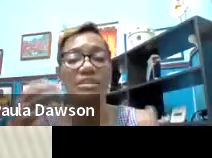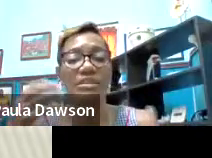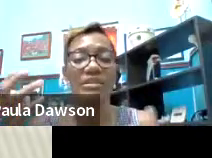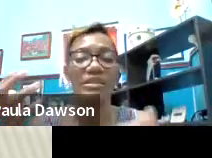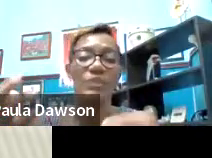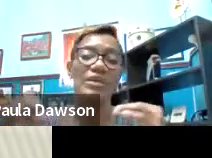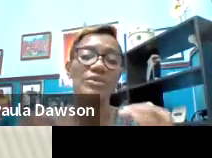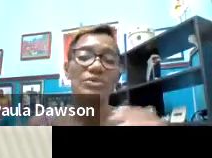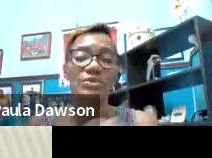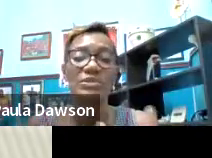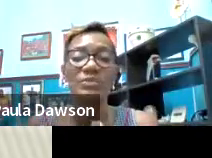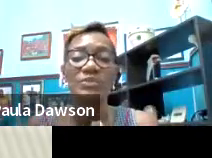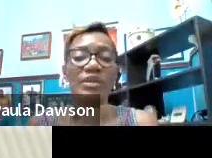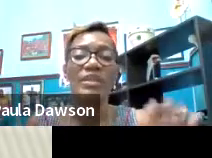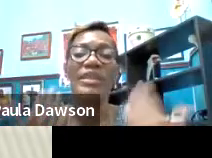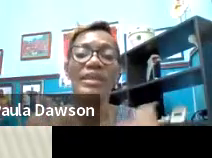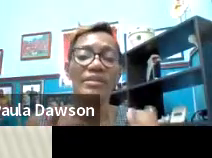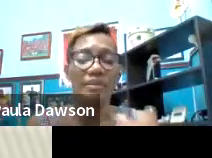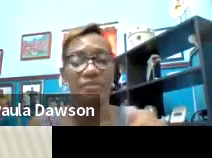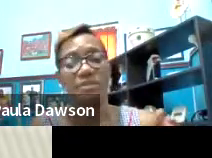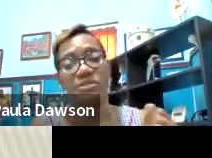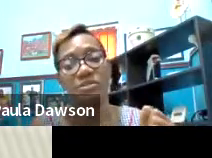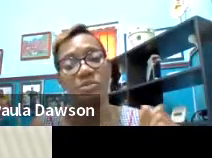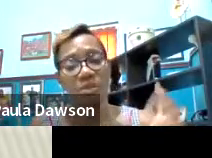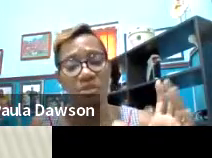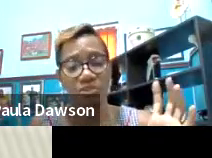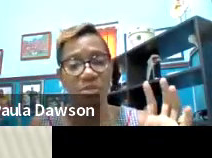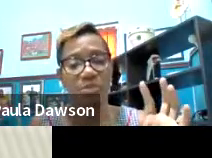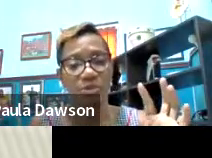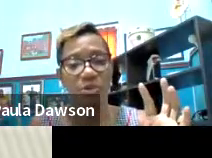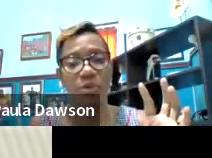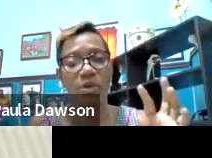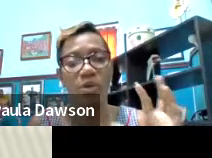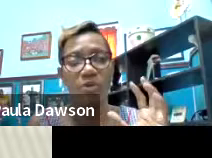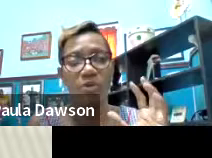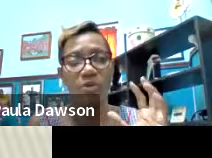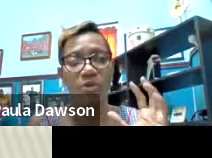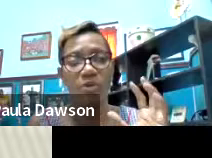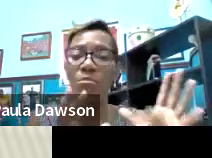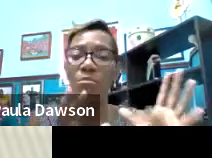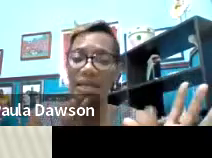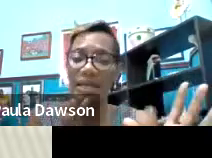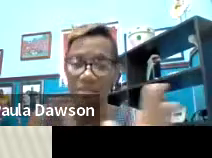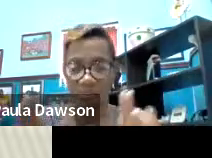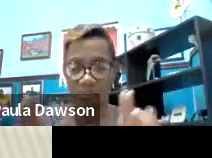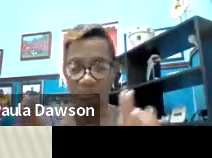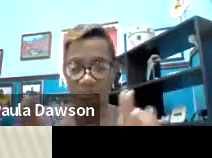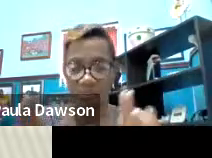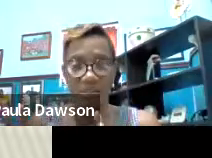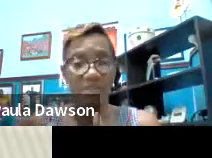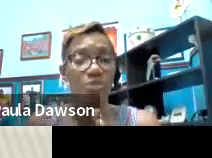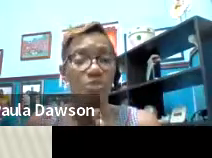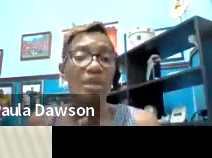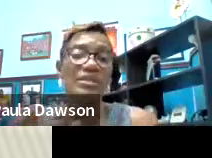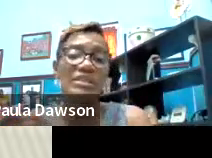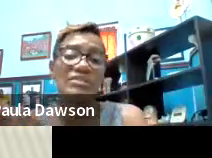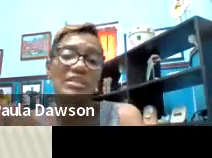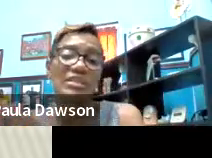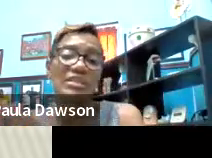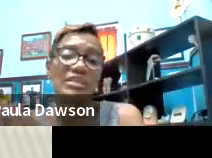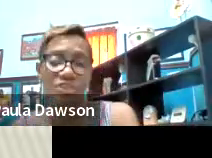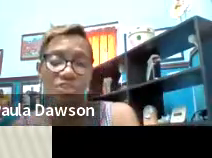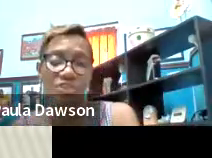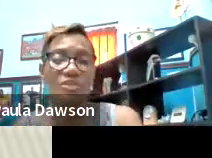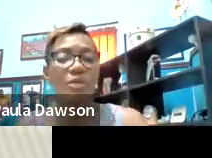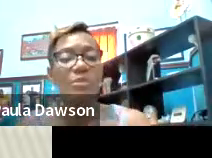the bracing that we can use. Then if that doesn't work, because remember, you have mild spasticity that you may not even